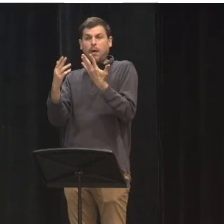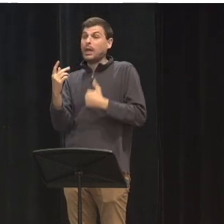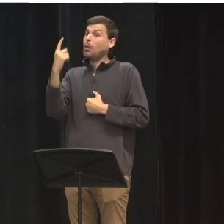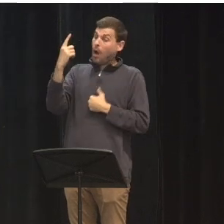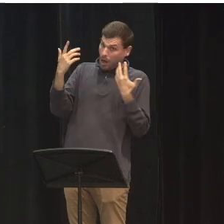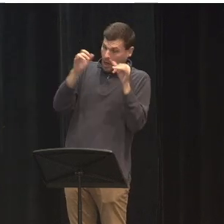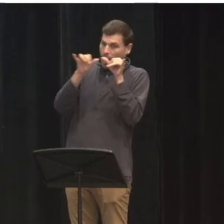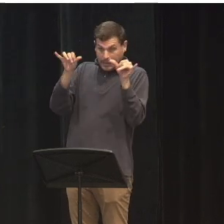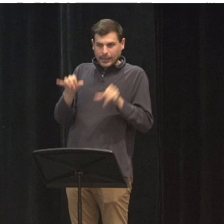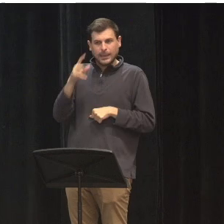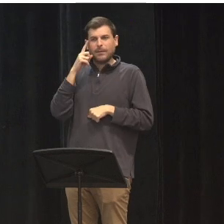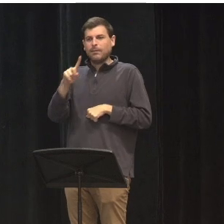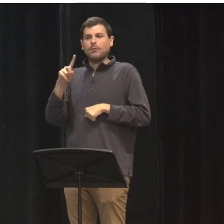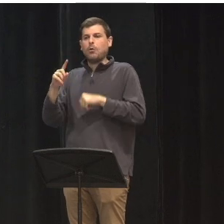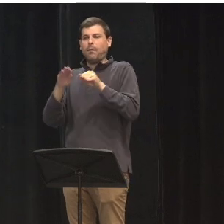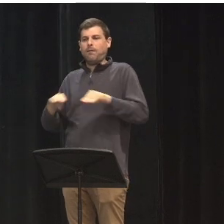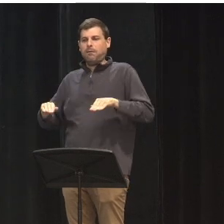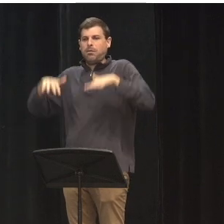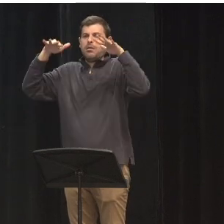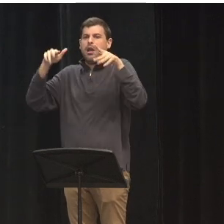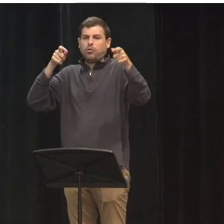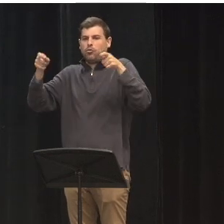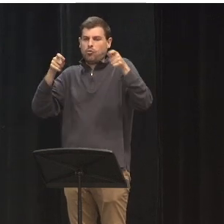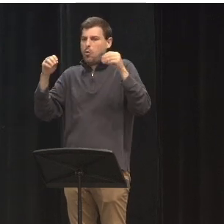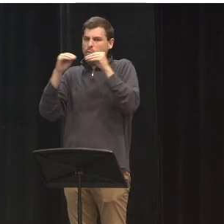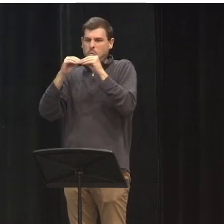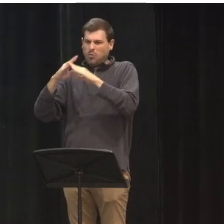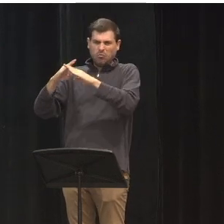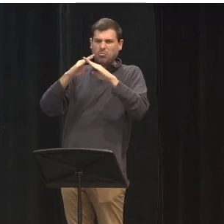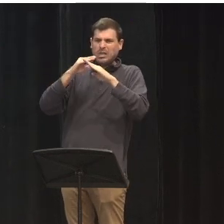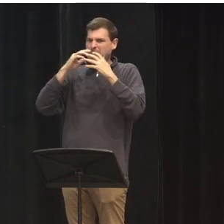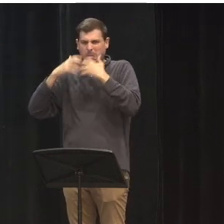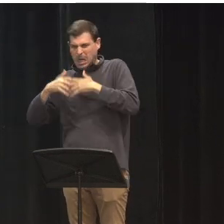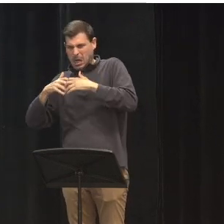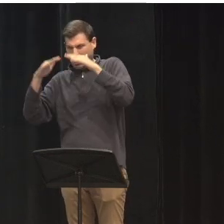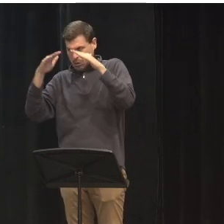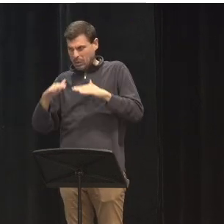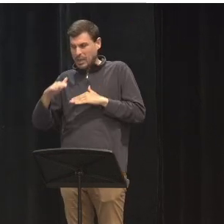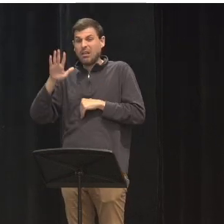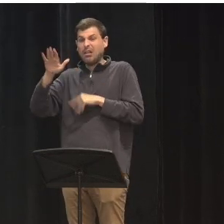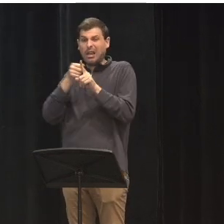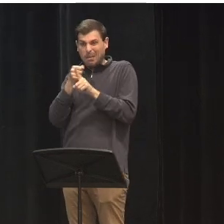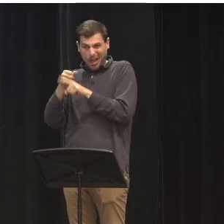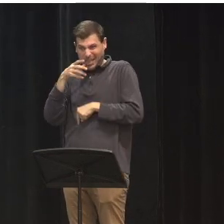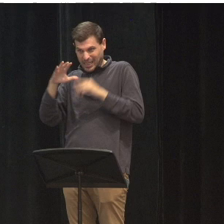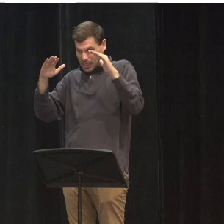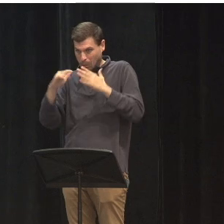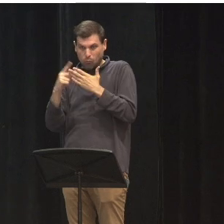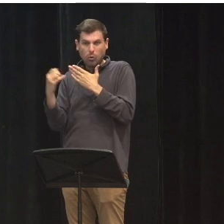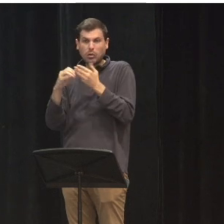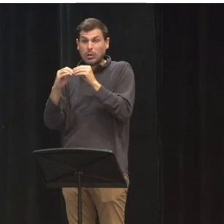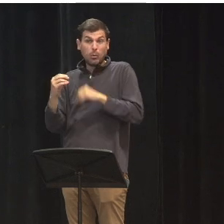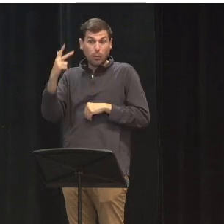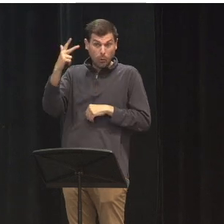relies on passive flood control rather than mechanical, 2, to minimize the urban heat island effect, and 3, that the project's construction